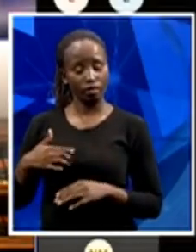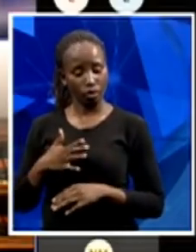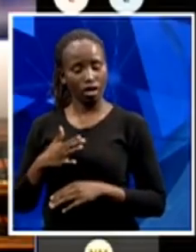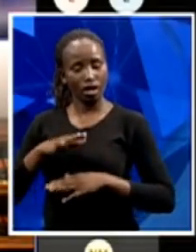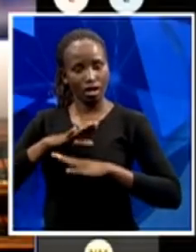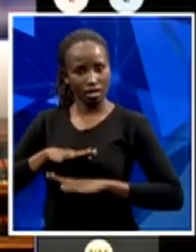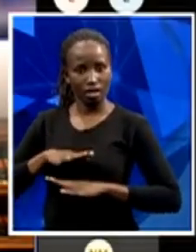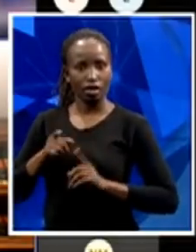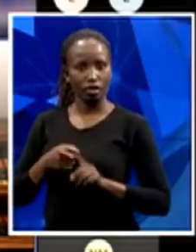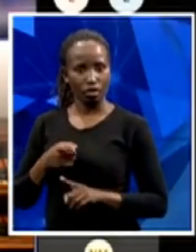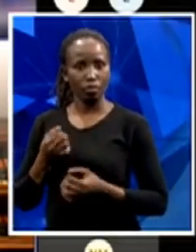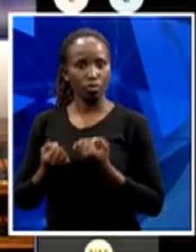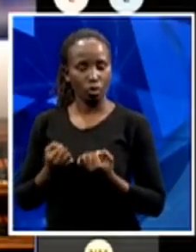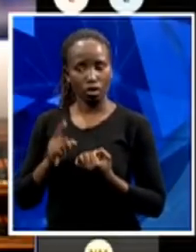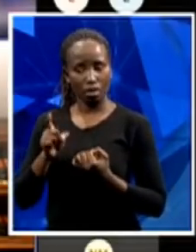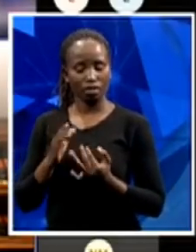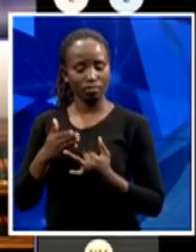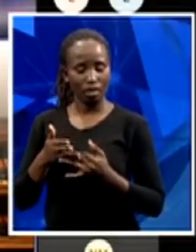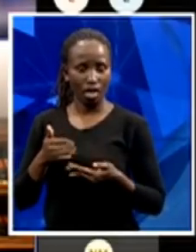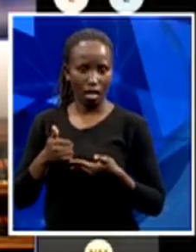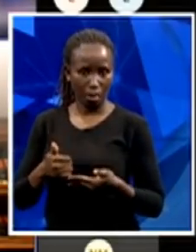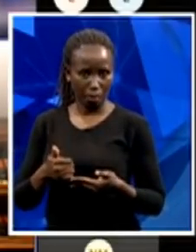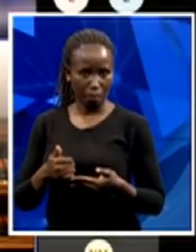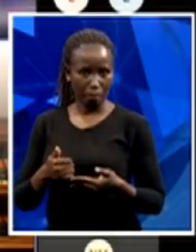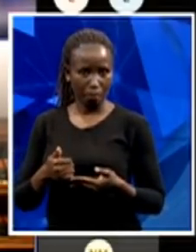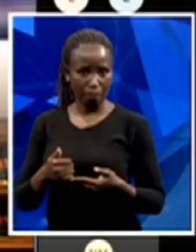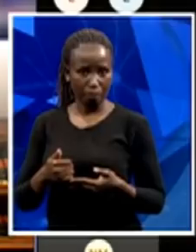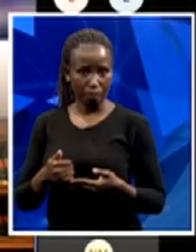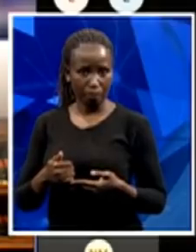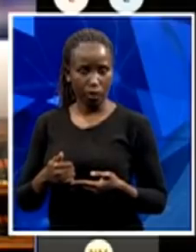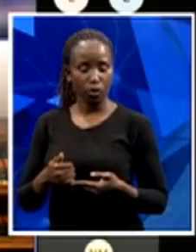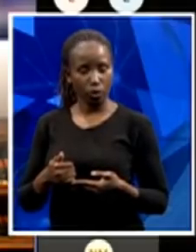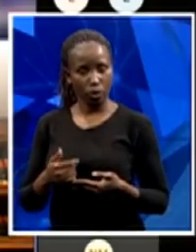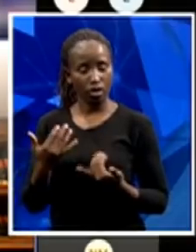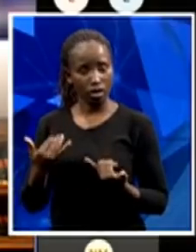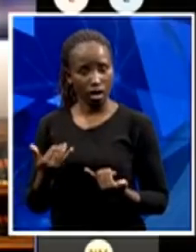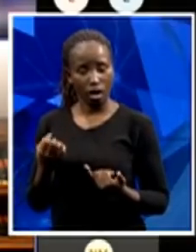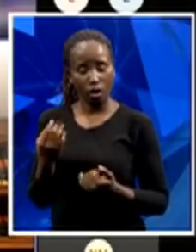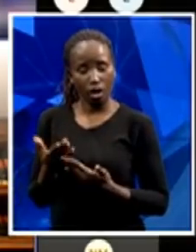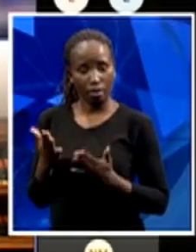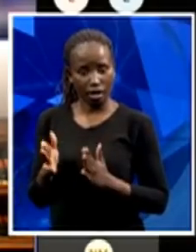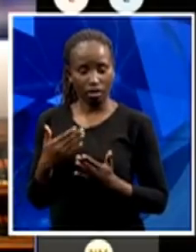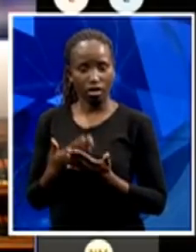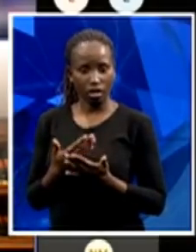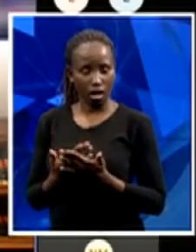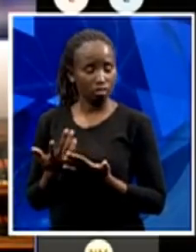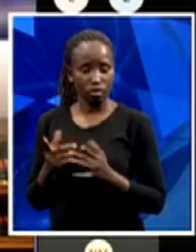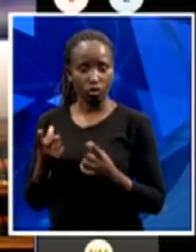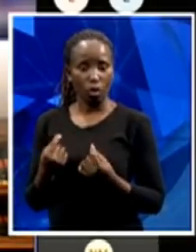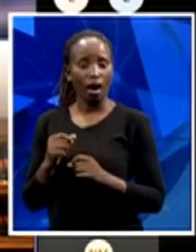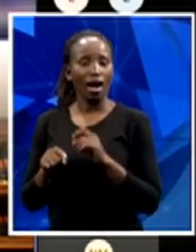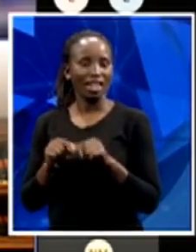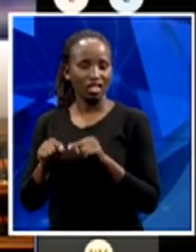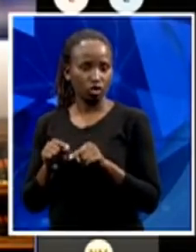succeed. It is sufficient for such applicant to make allegations which, if proved, would entitle it to relief." So clearly